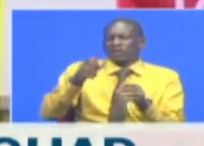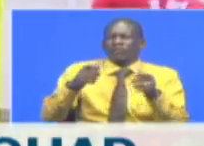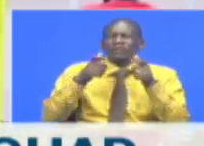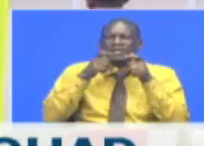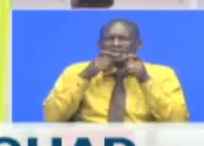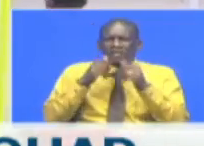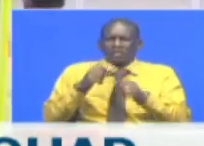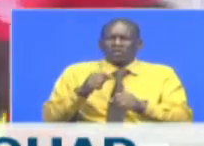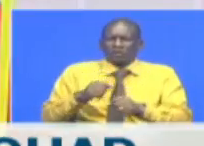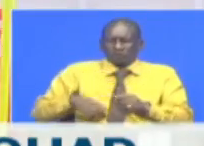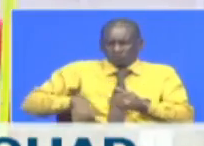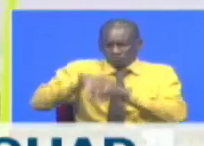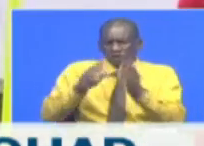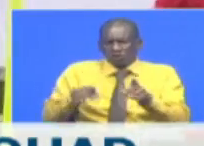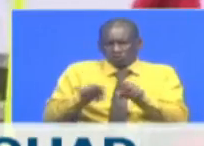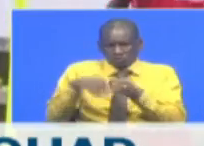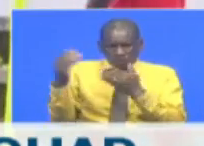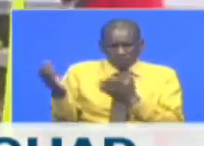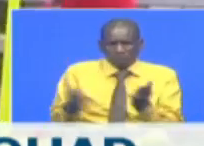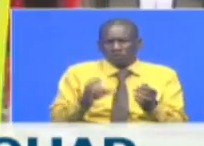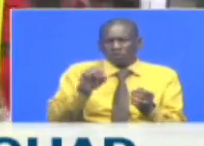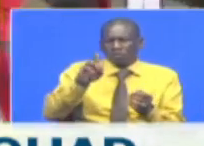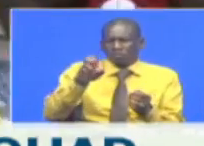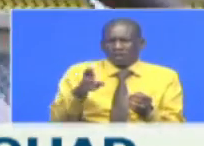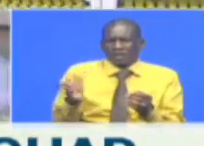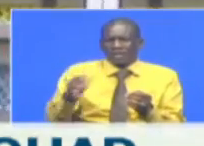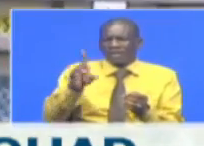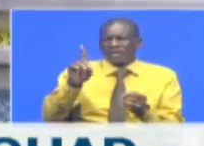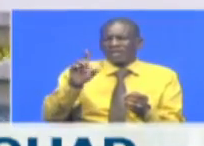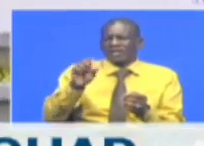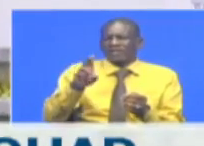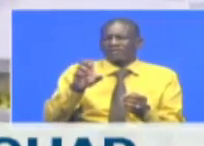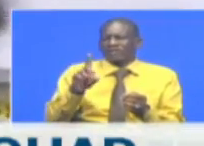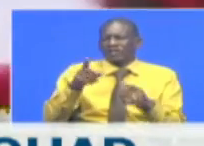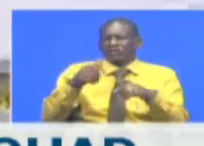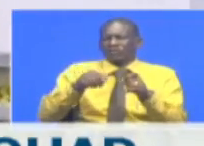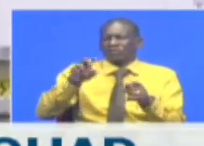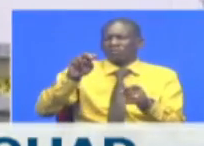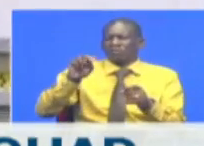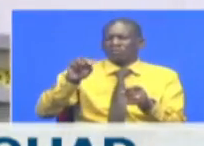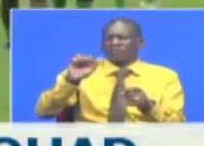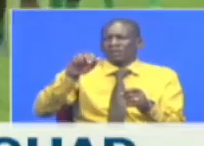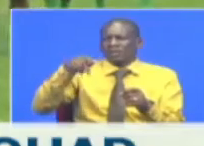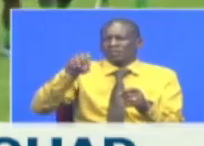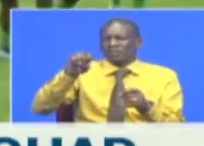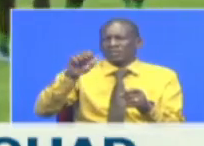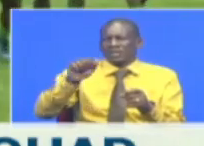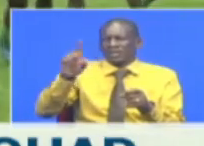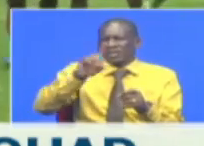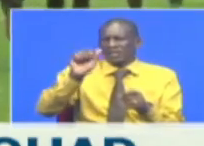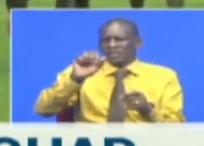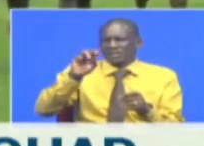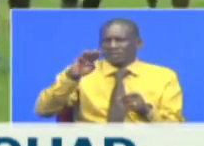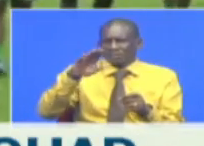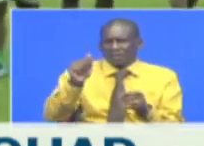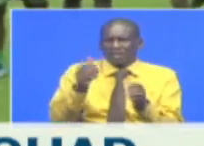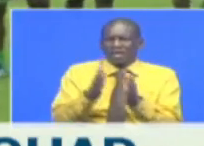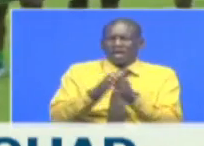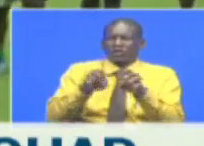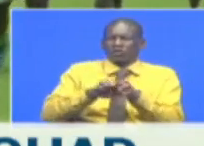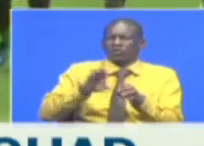defenders called up is Greece-based Abud Omar, David Odhiambo, who plays for Napsa in Zambia, Belgian-based Joseph Okumo